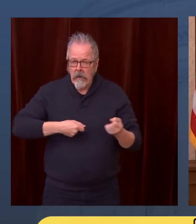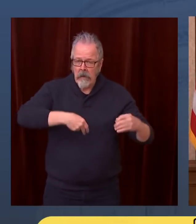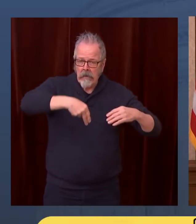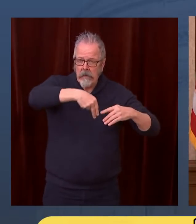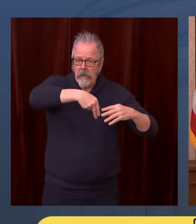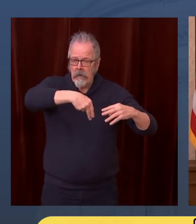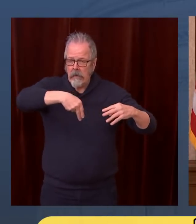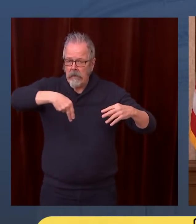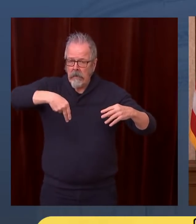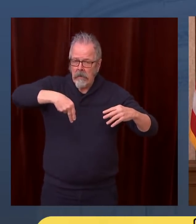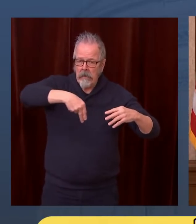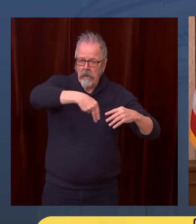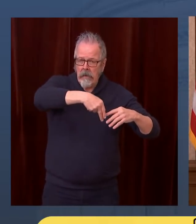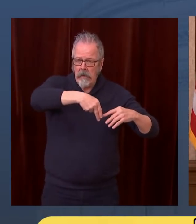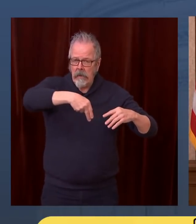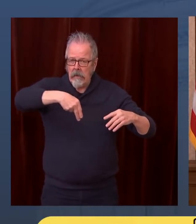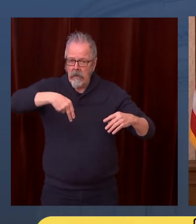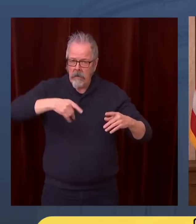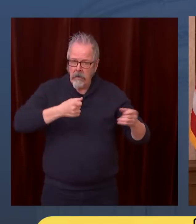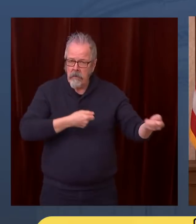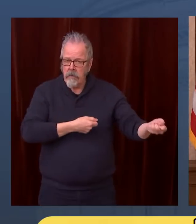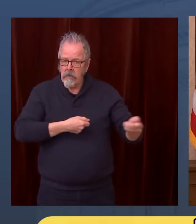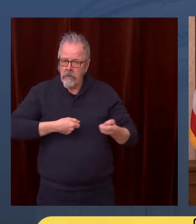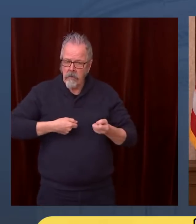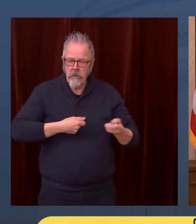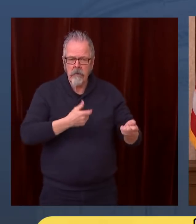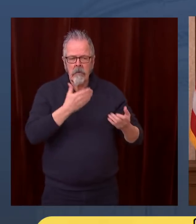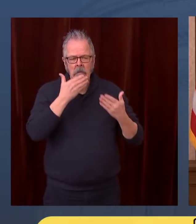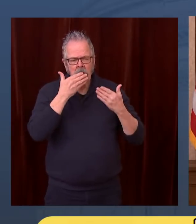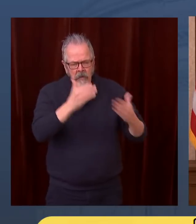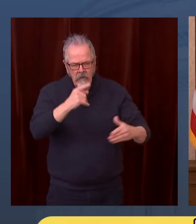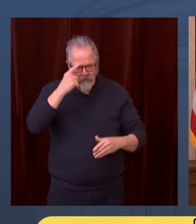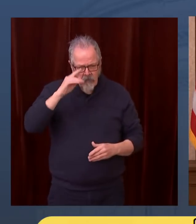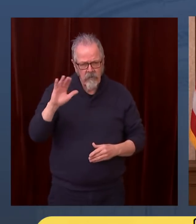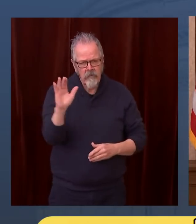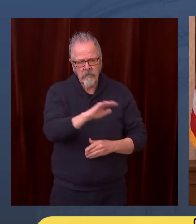for the great state of Washington. With that, you may fire when ready,